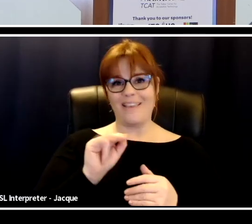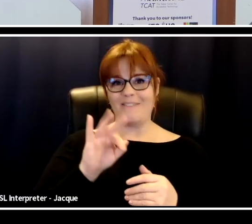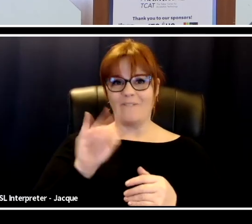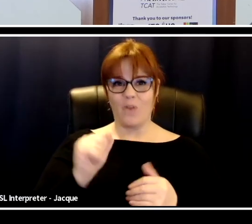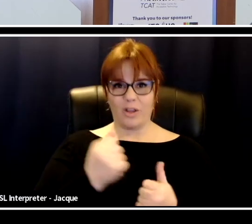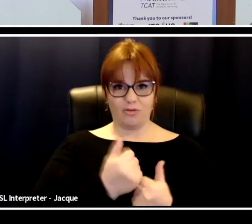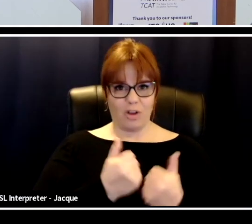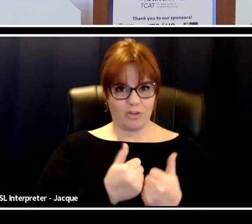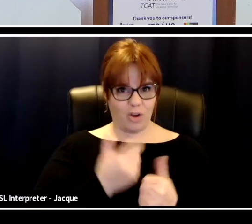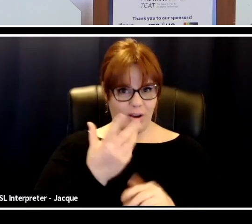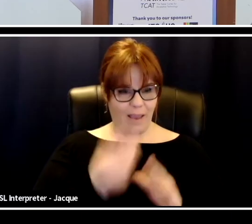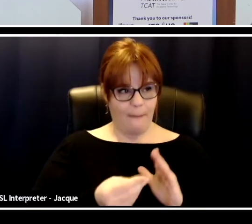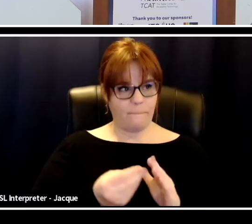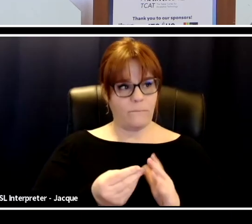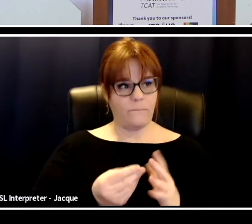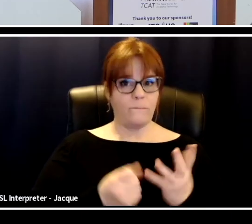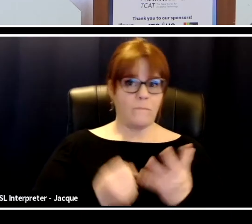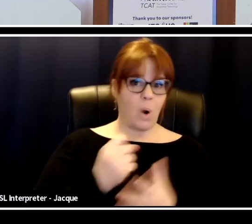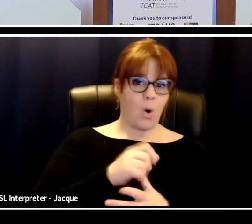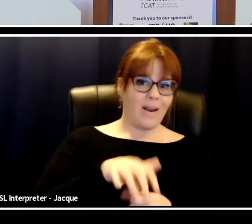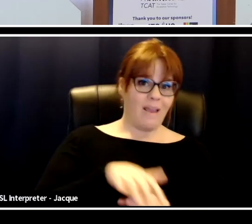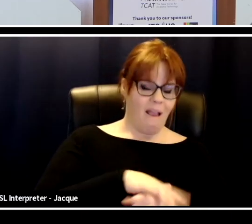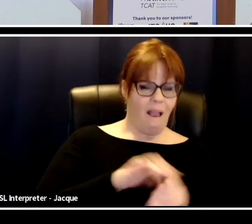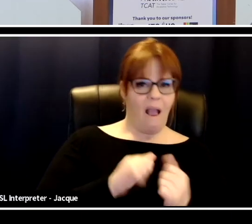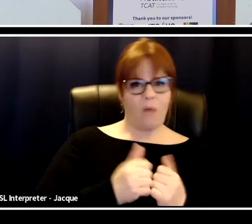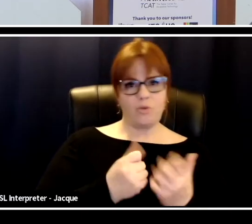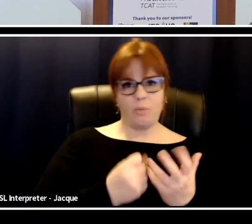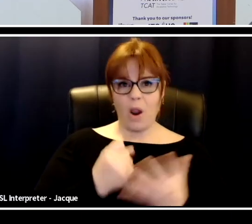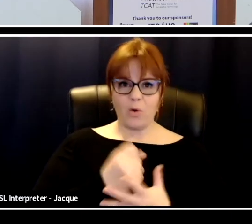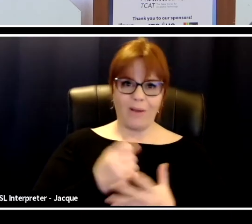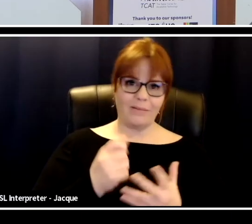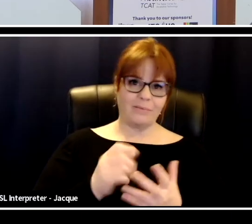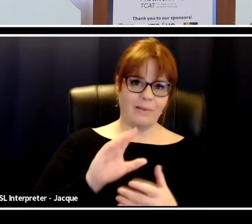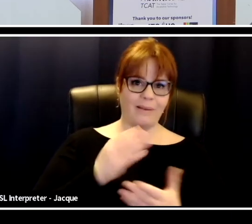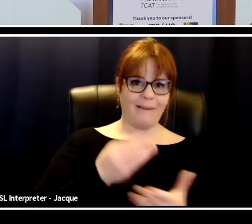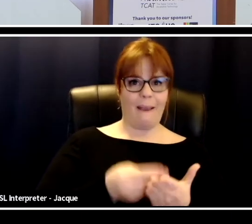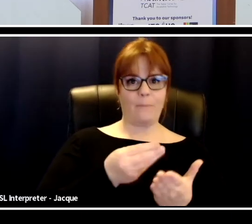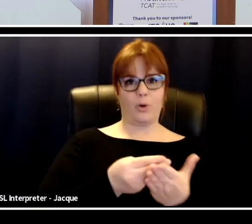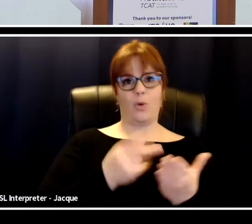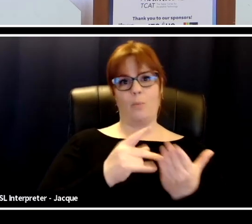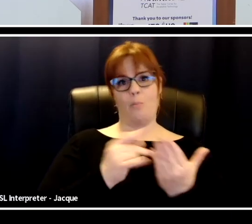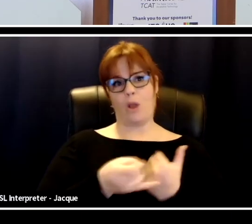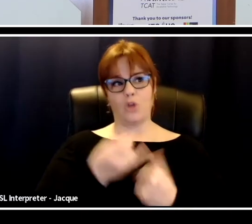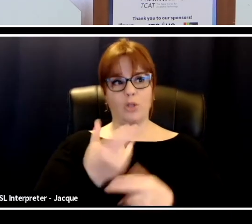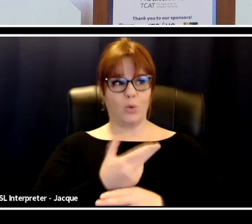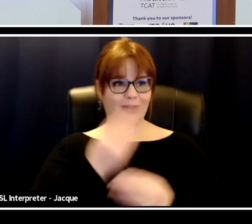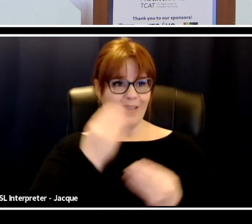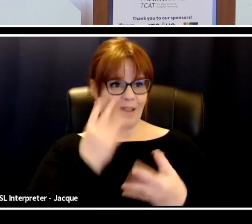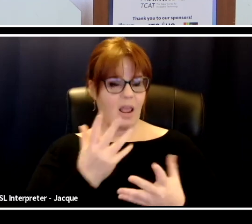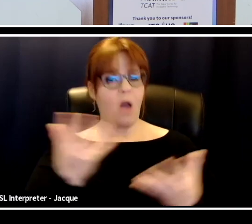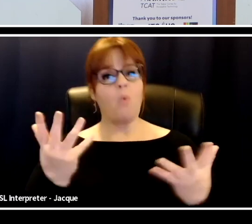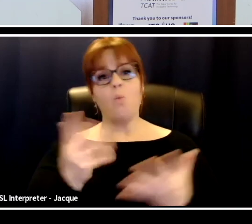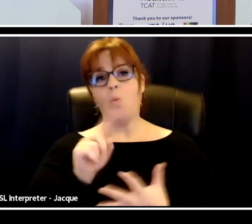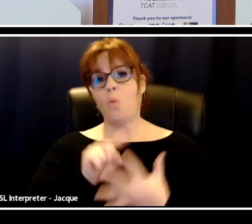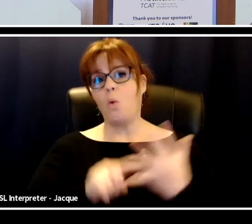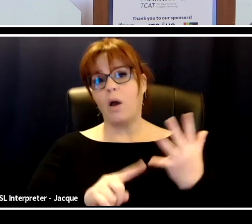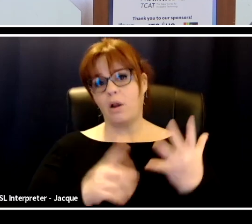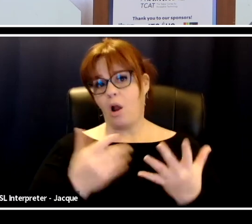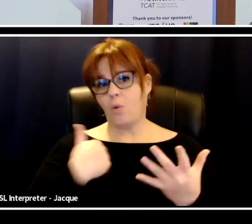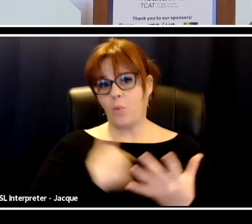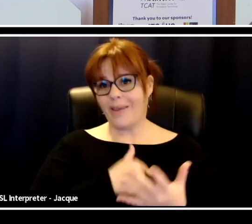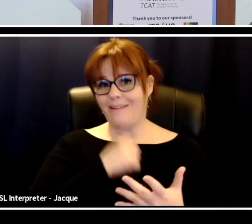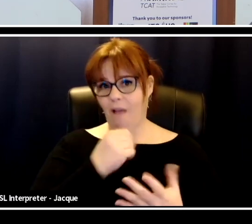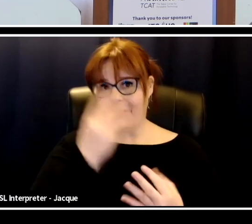Priority areas, how to prioritize capital projects using some of the data in here, and what things might we not be thinking about,